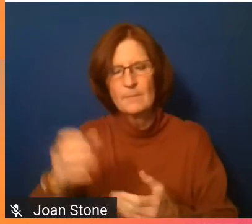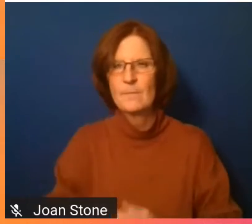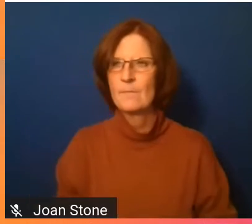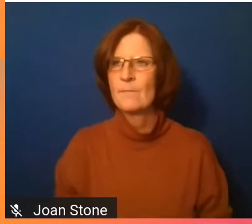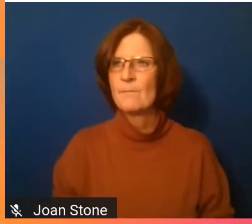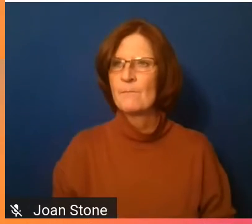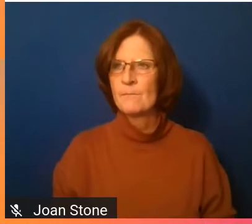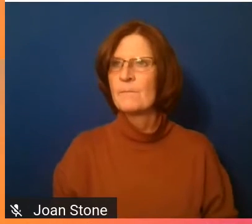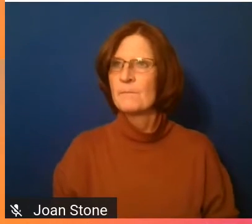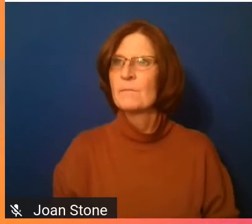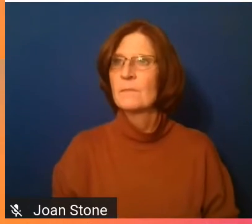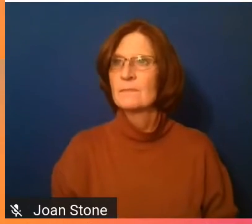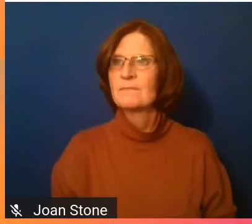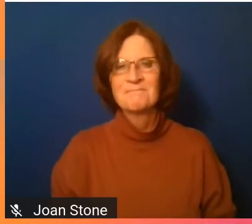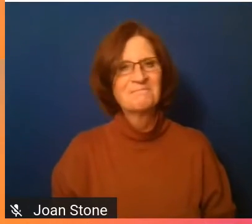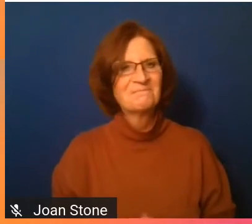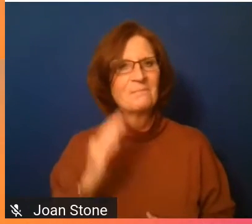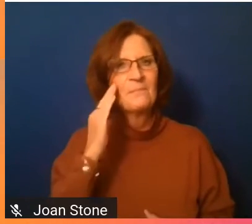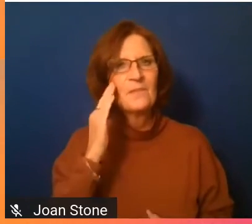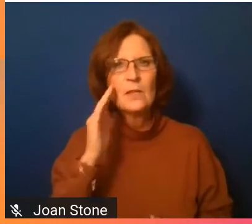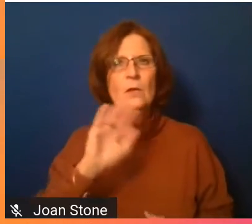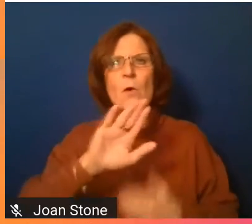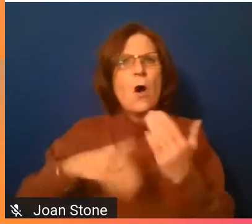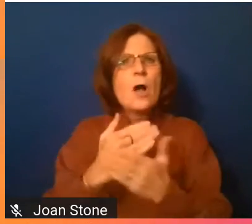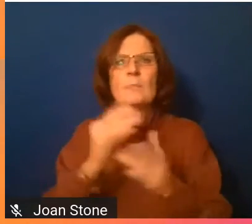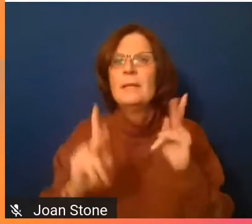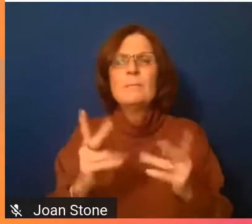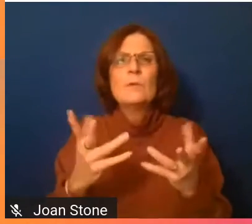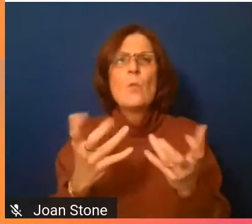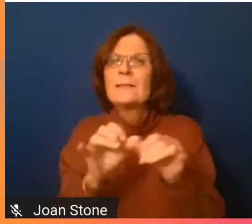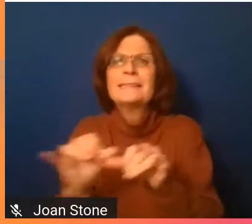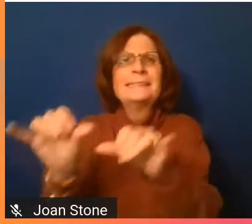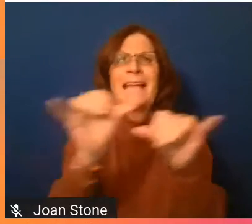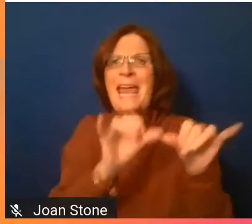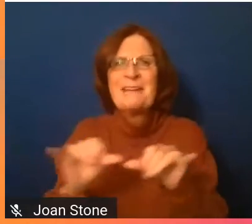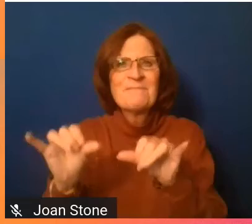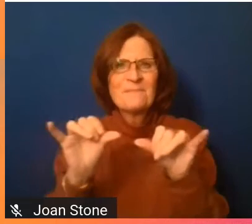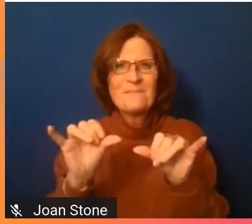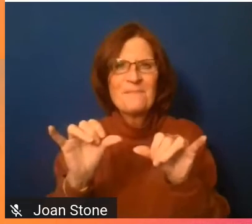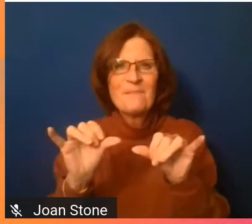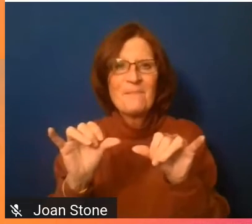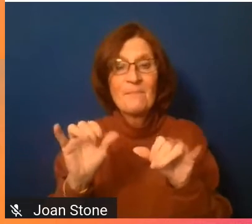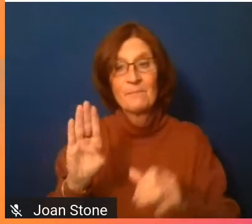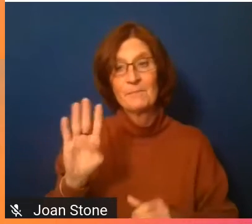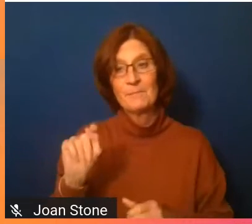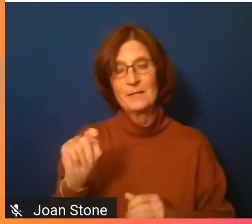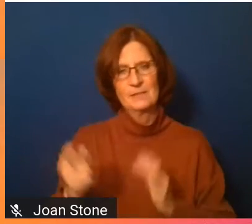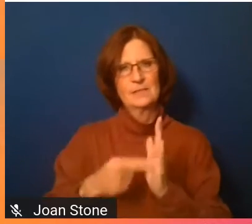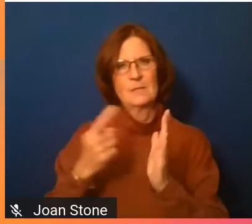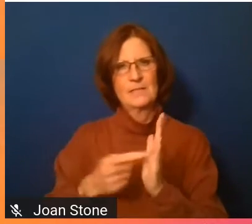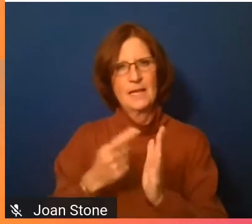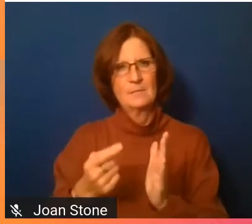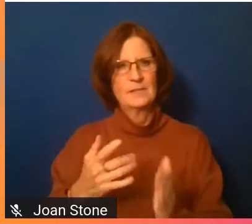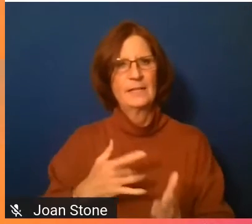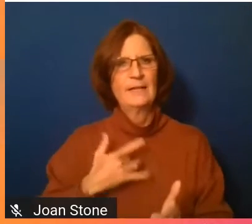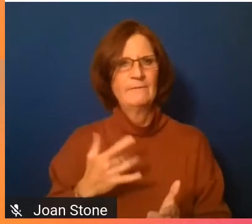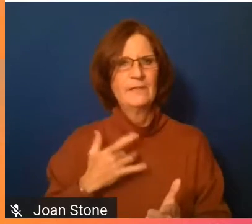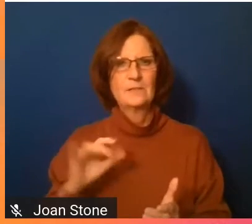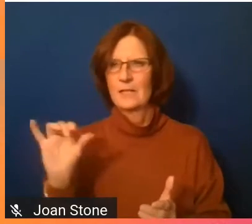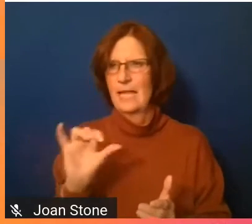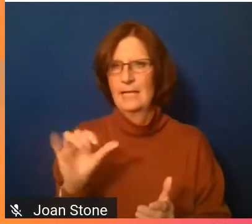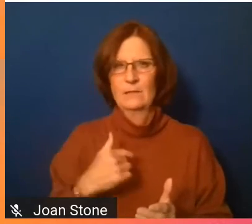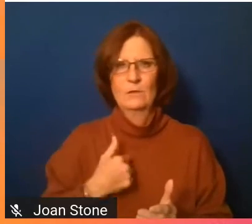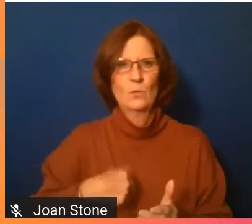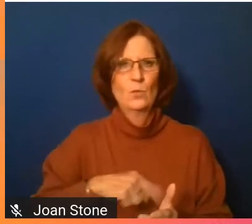and yeah, you know, everyone wants the same thing. So but sometimes it feels like we are